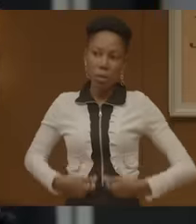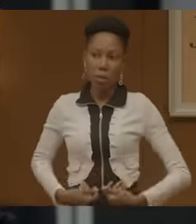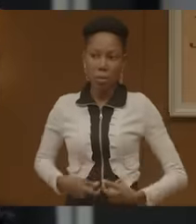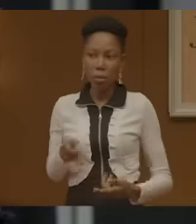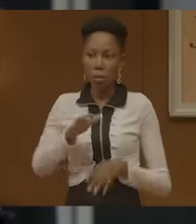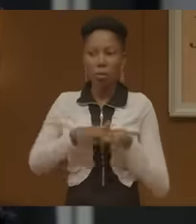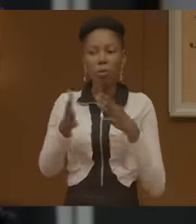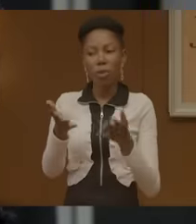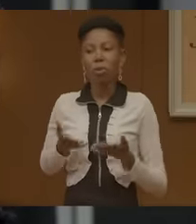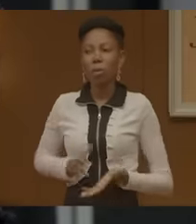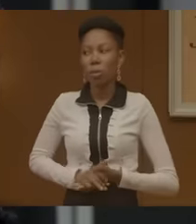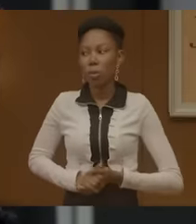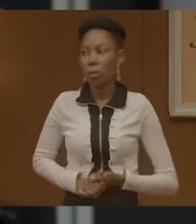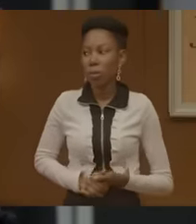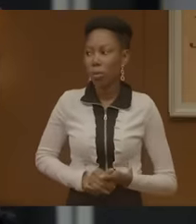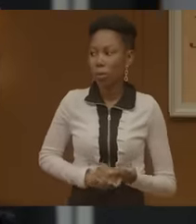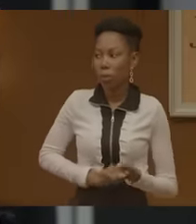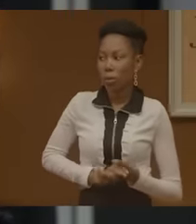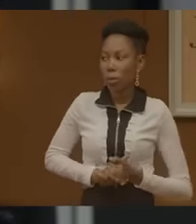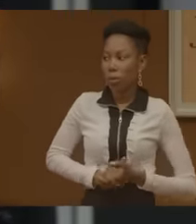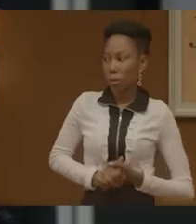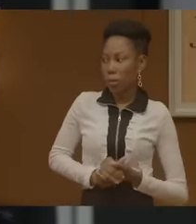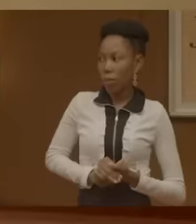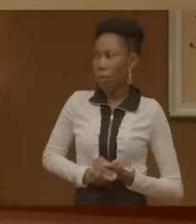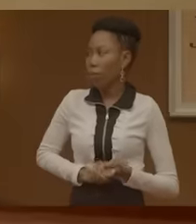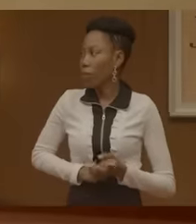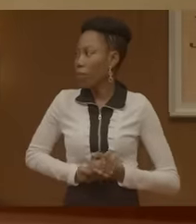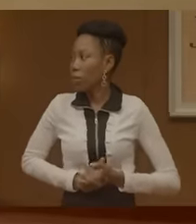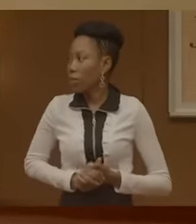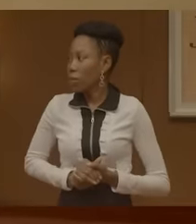marriage. I'm sick and tired of this marriage.